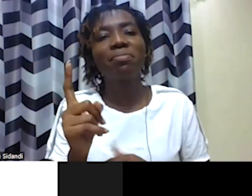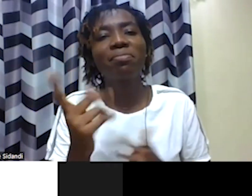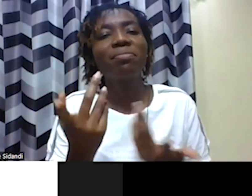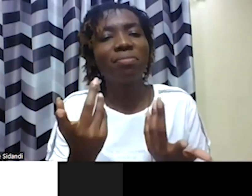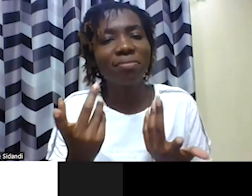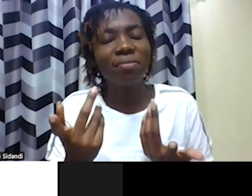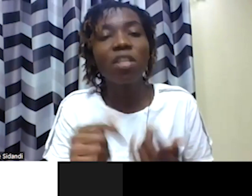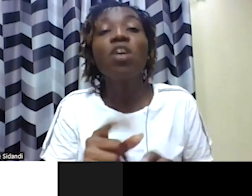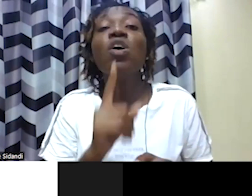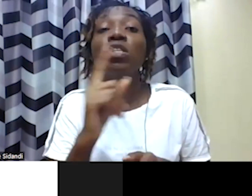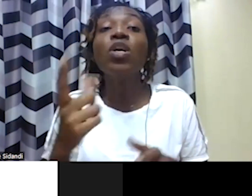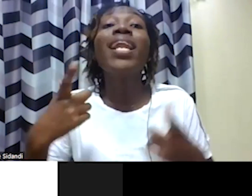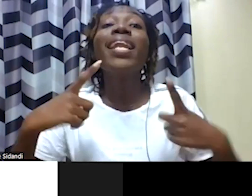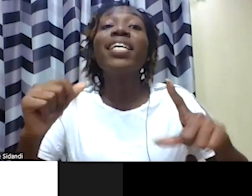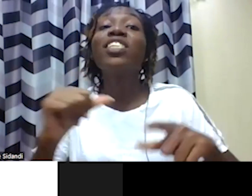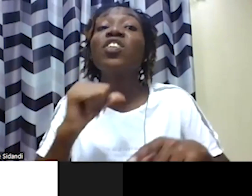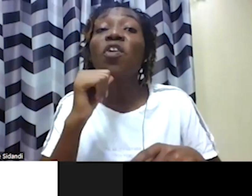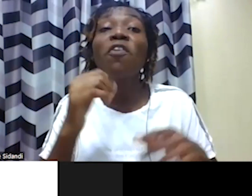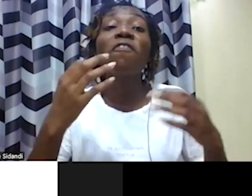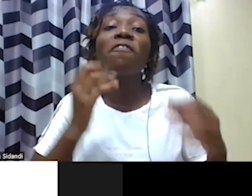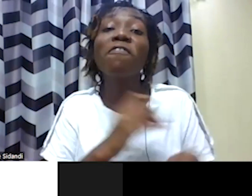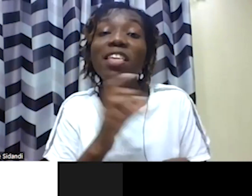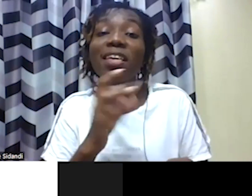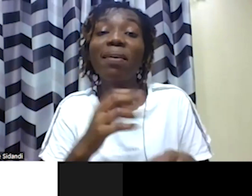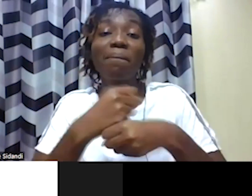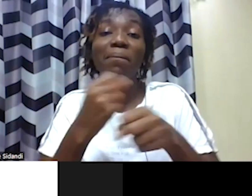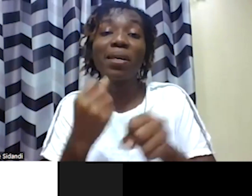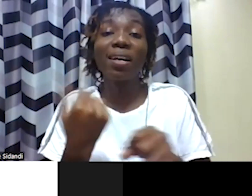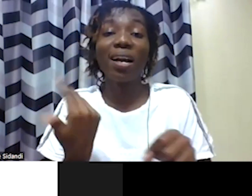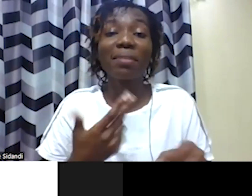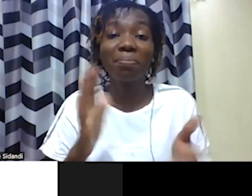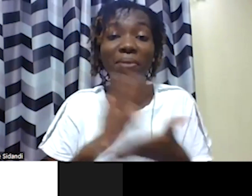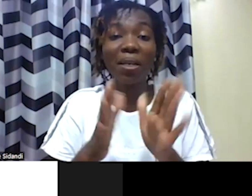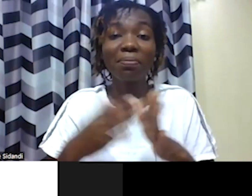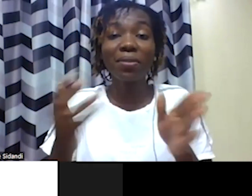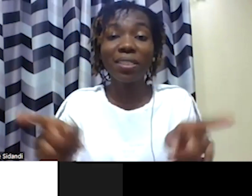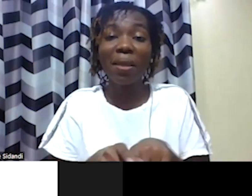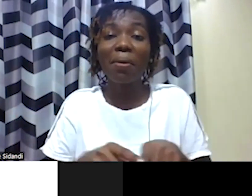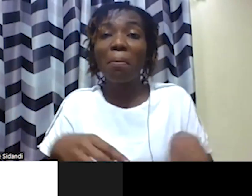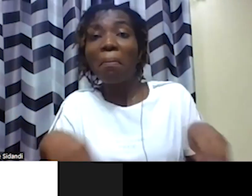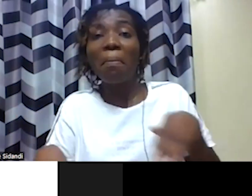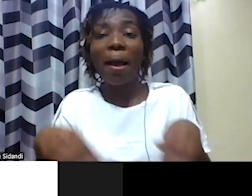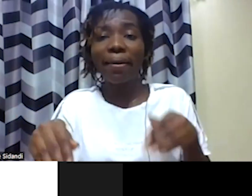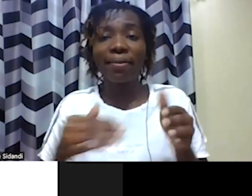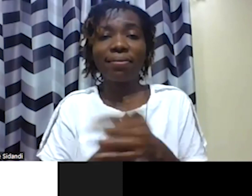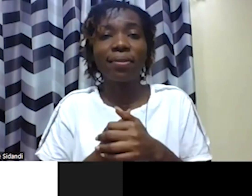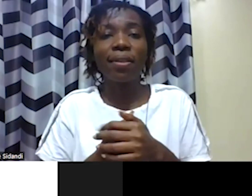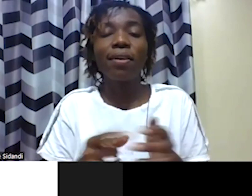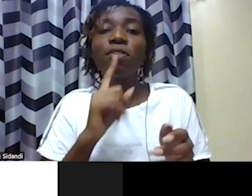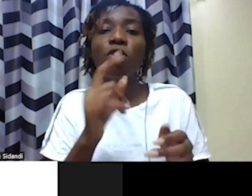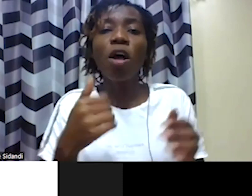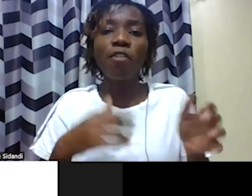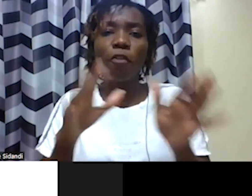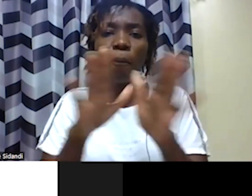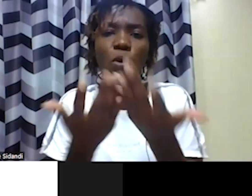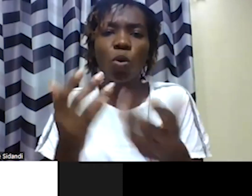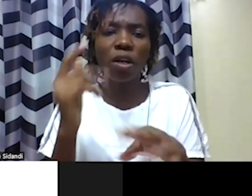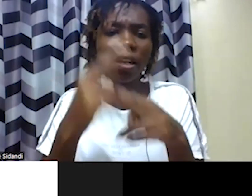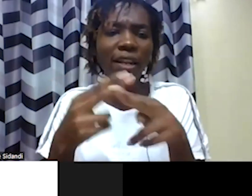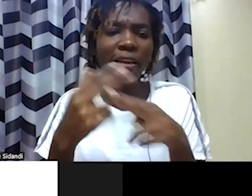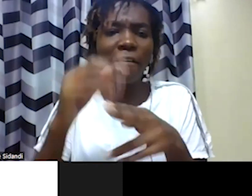Let not fear make a monkey of us. There's this book called Failing Forward.